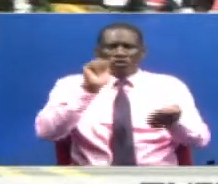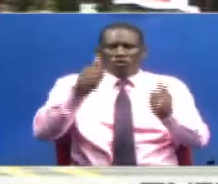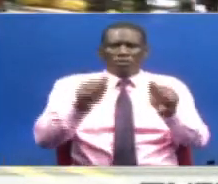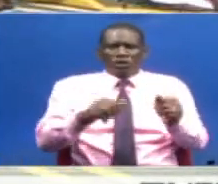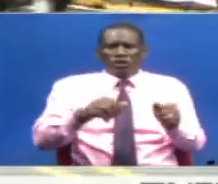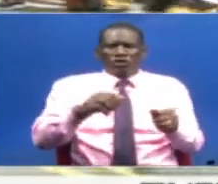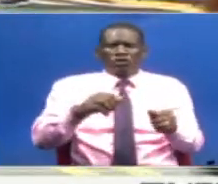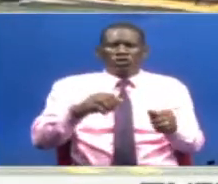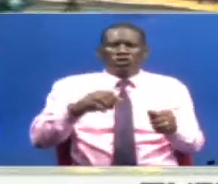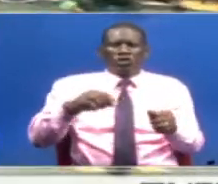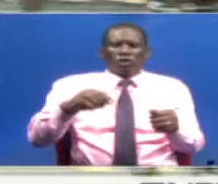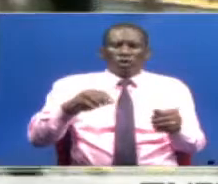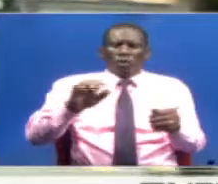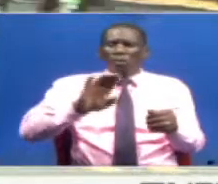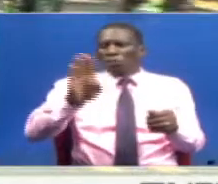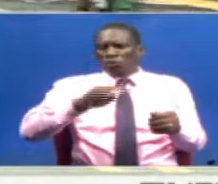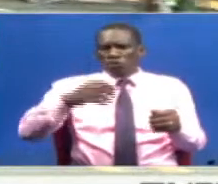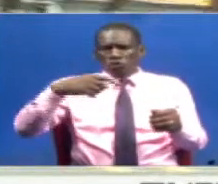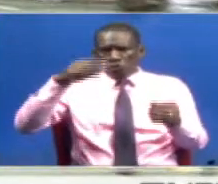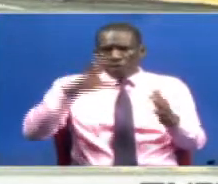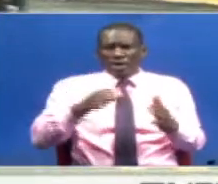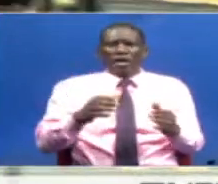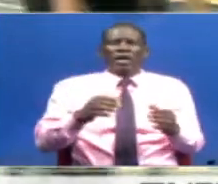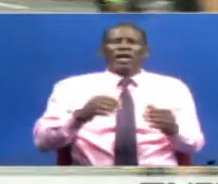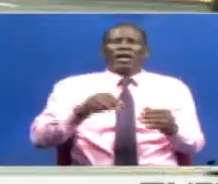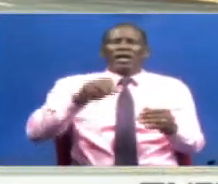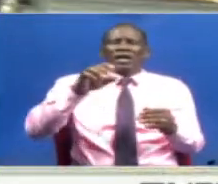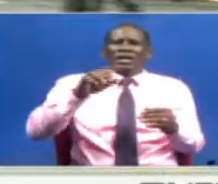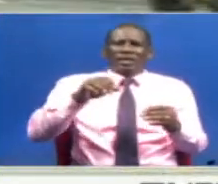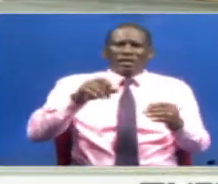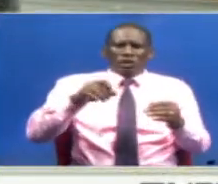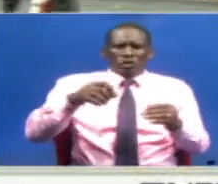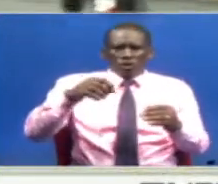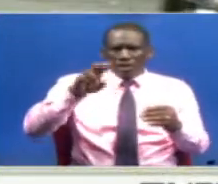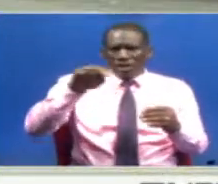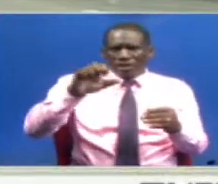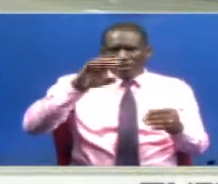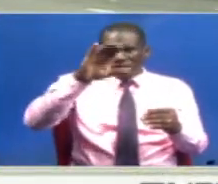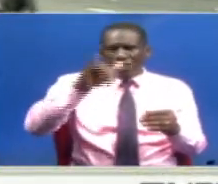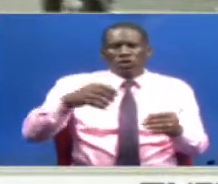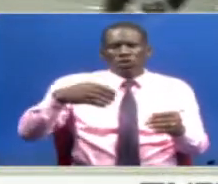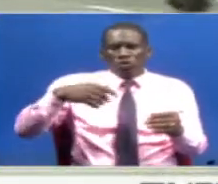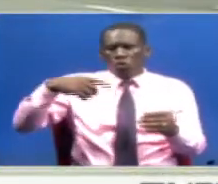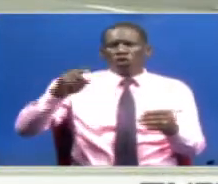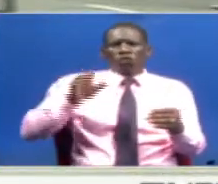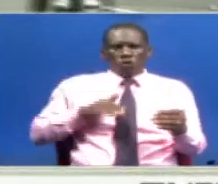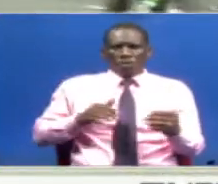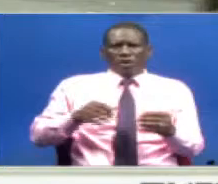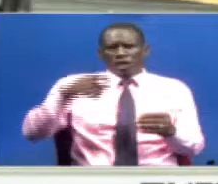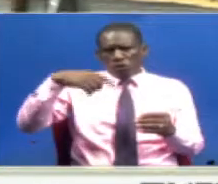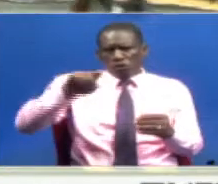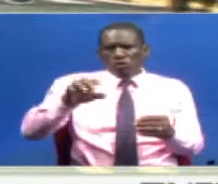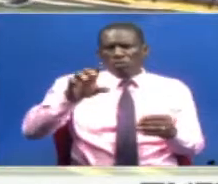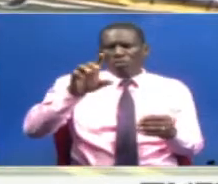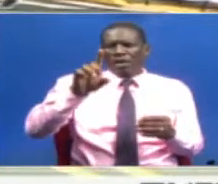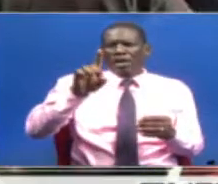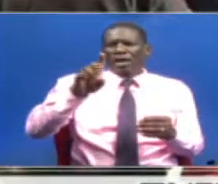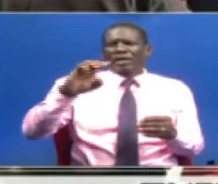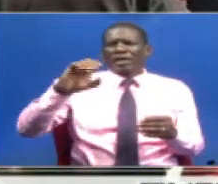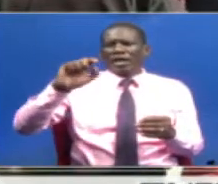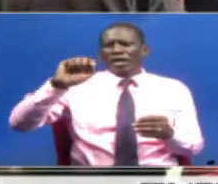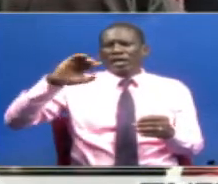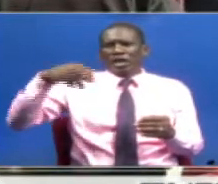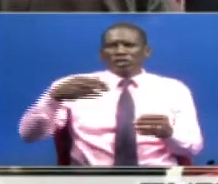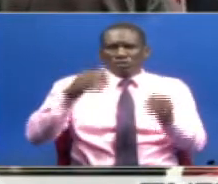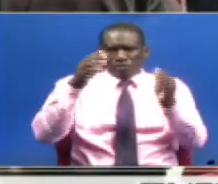Debe Akinyi battled the morning rain to come in third in the women's main race. It was won by Dutch Barbara Kramer. It's